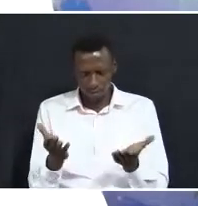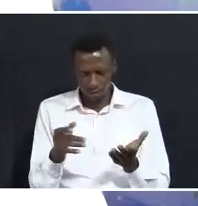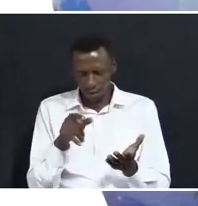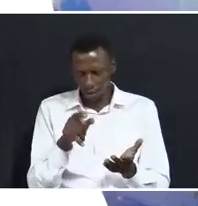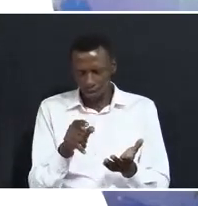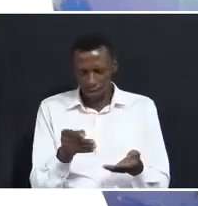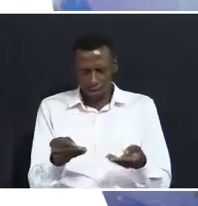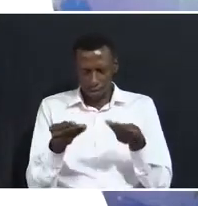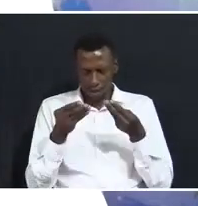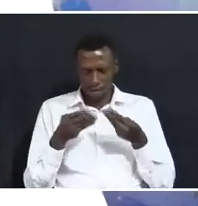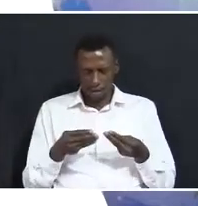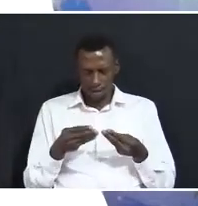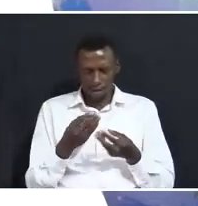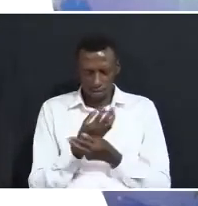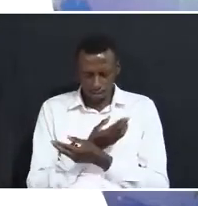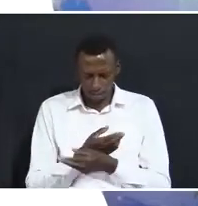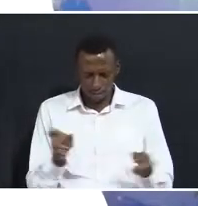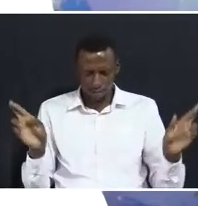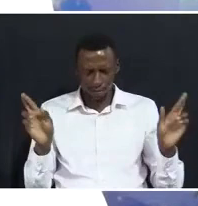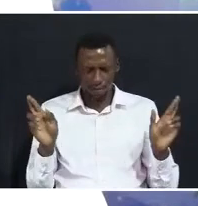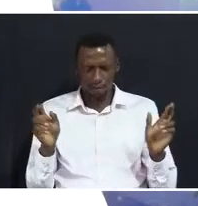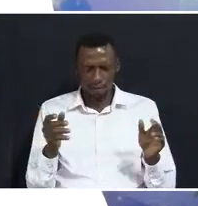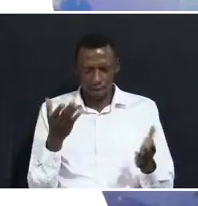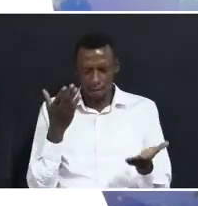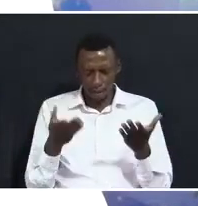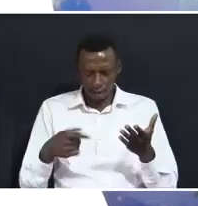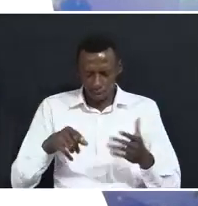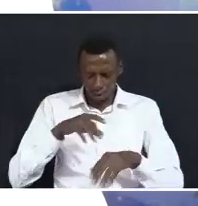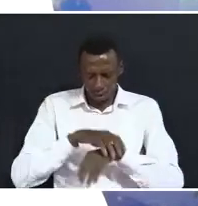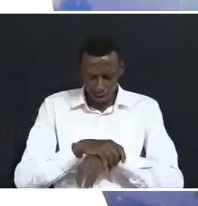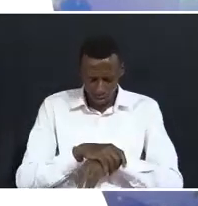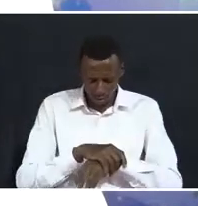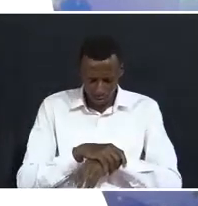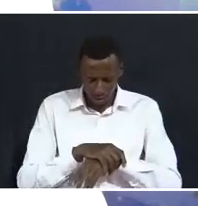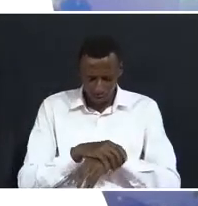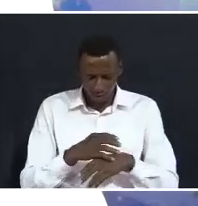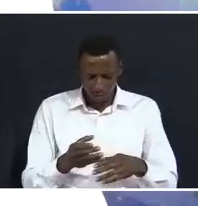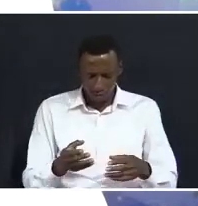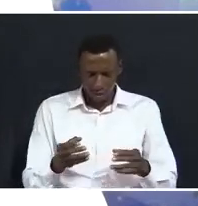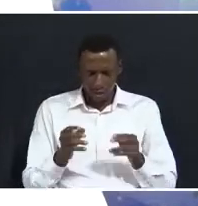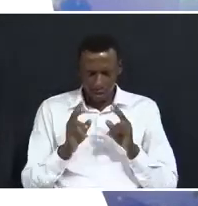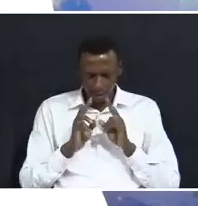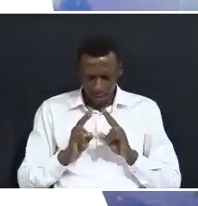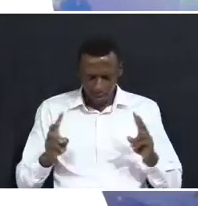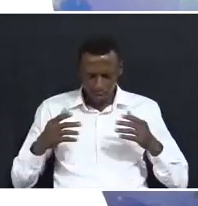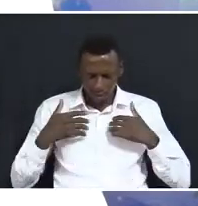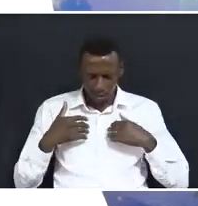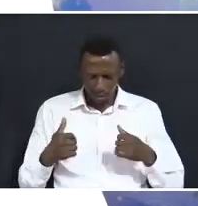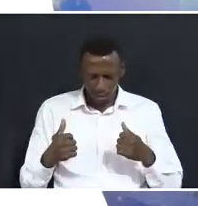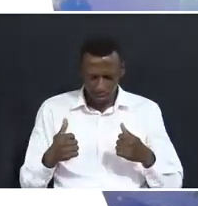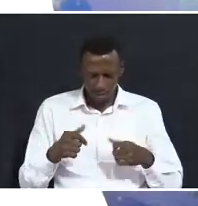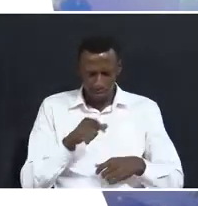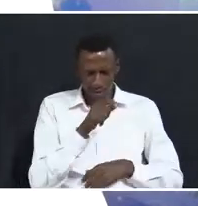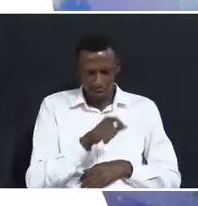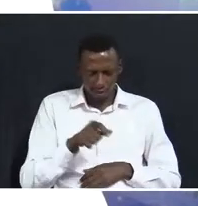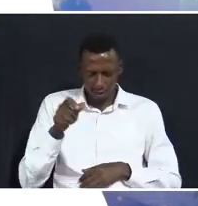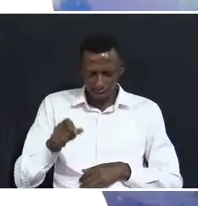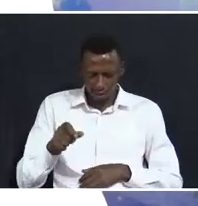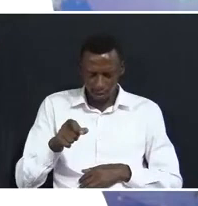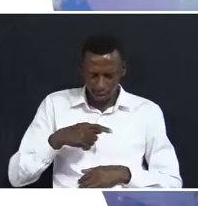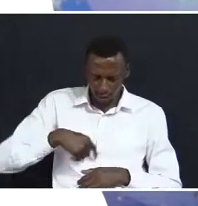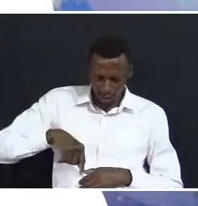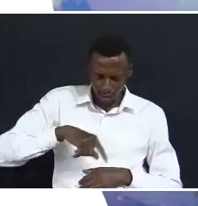bring redemption. May it bring restoration in each one and every one of our